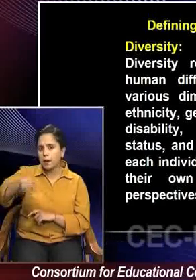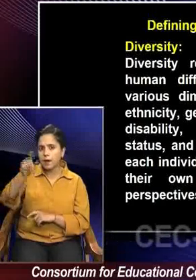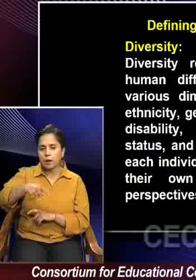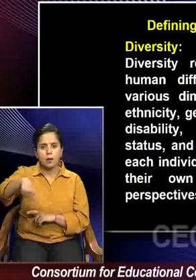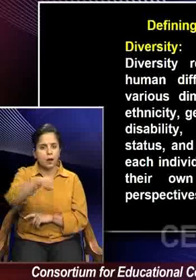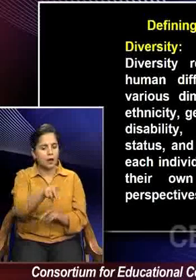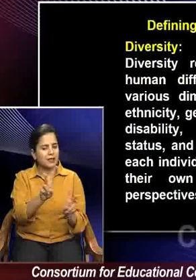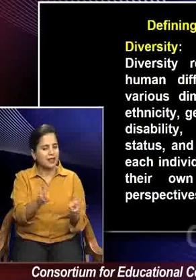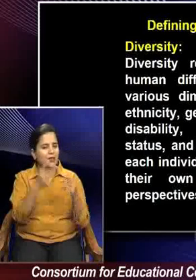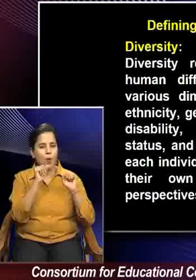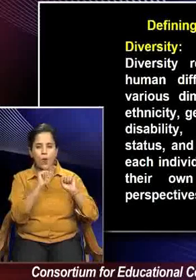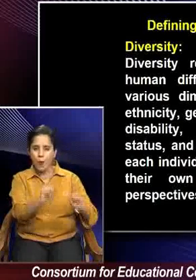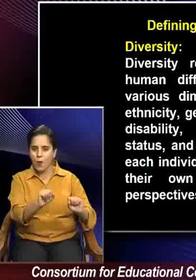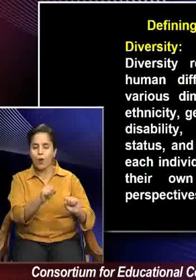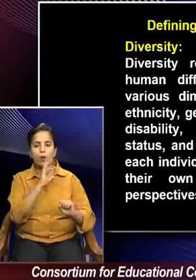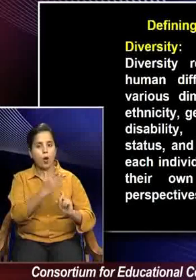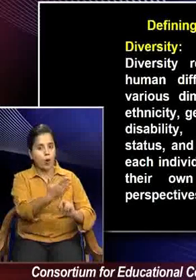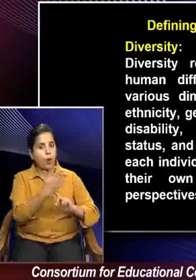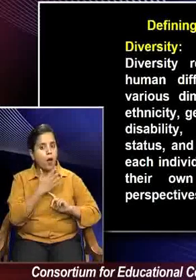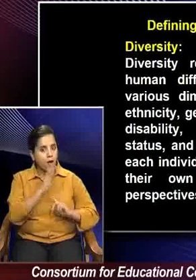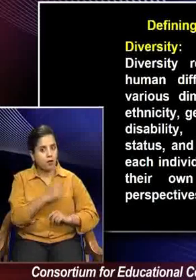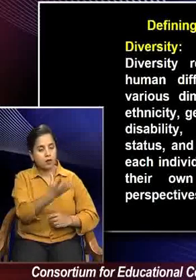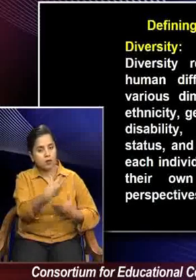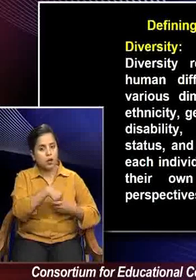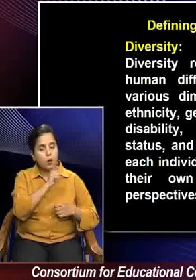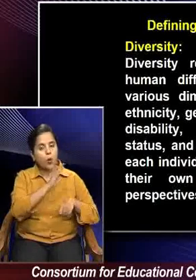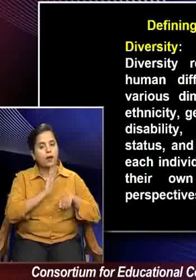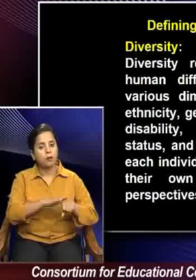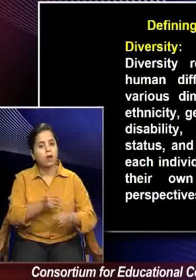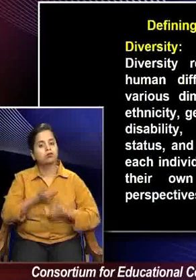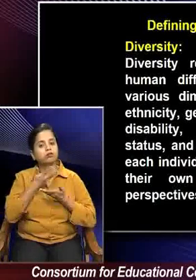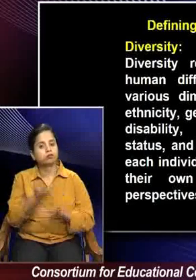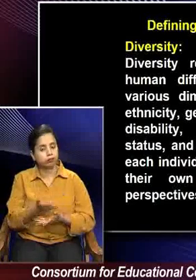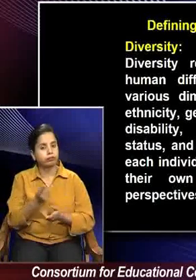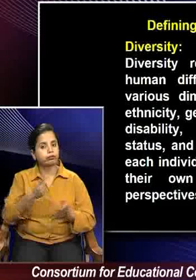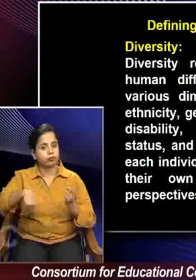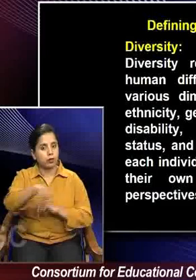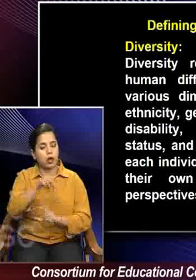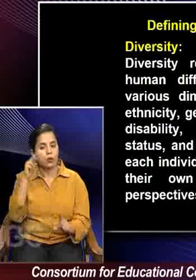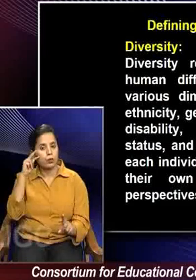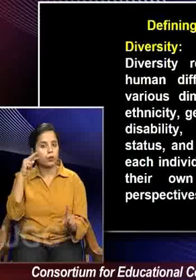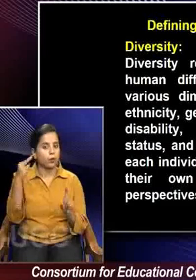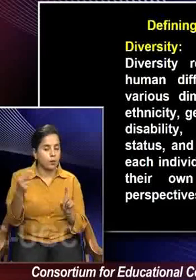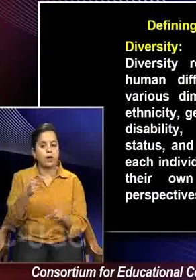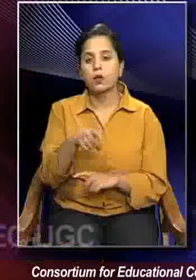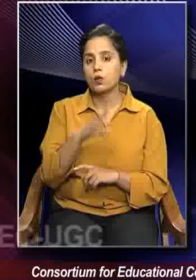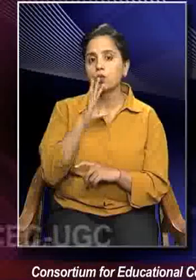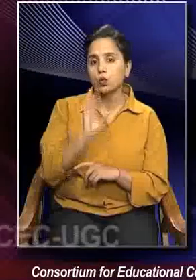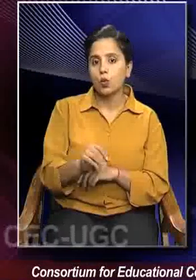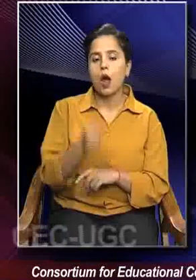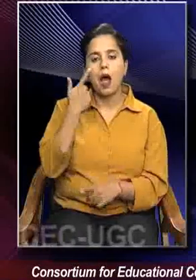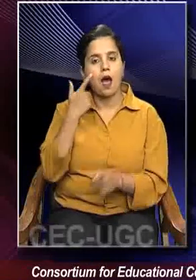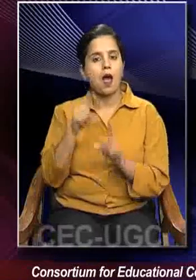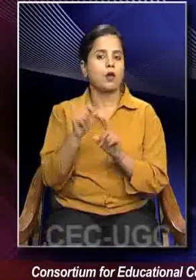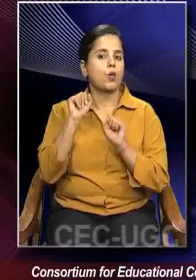is unique and brings their own set of experiences, perspectives, and